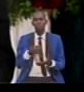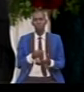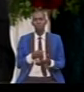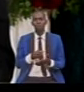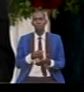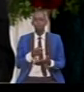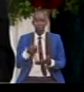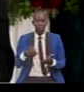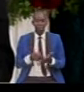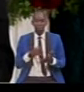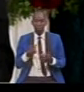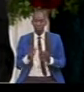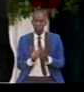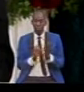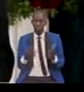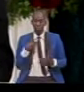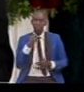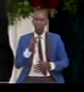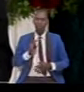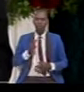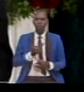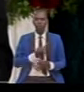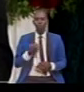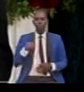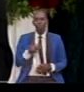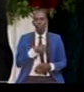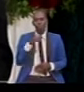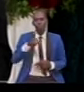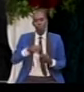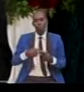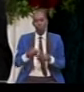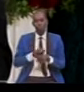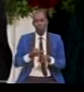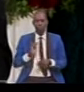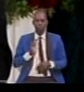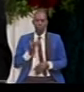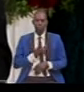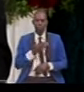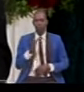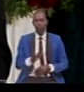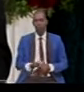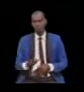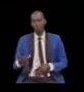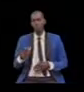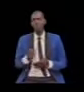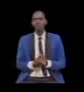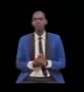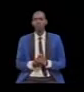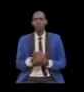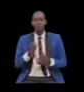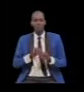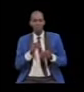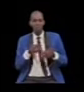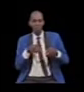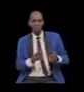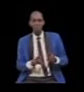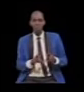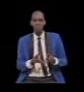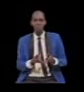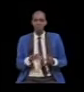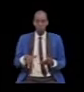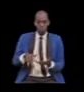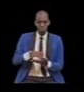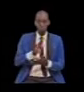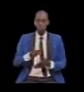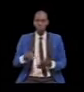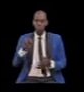the scripture tells us we need to train up our children in the way those children ought